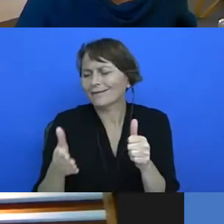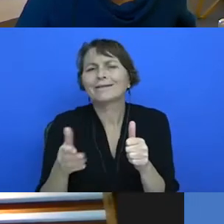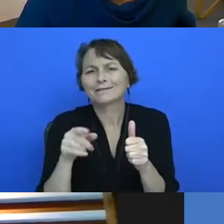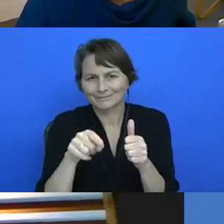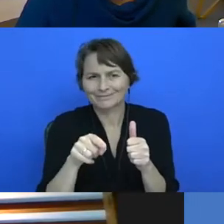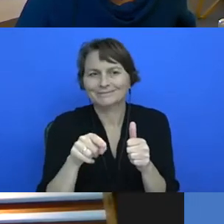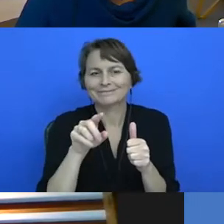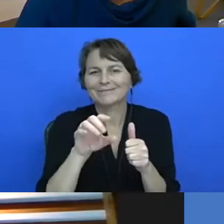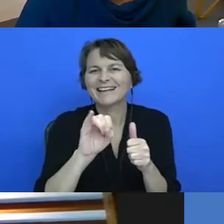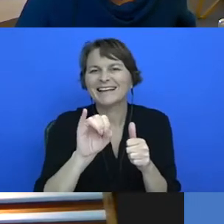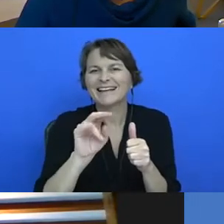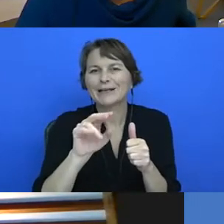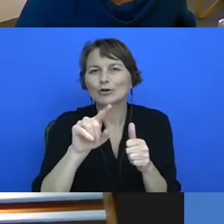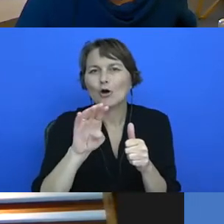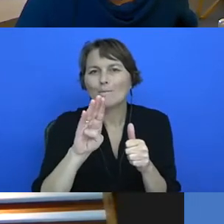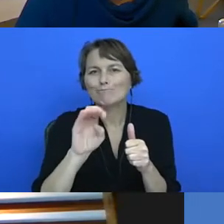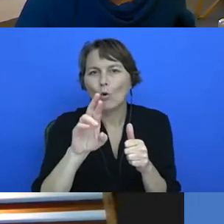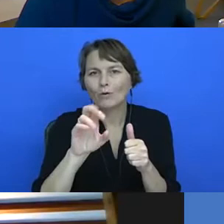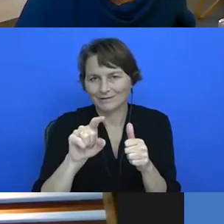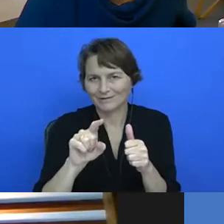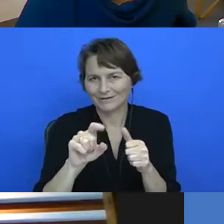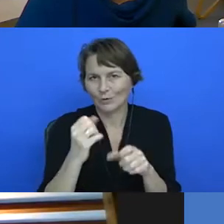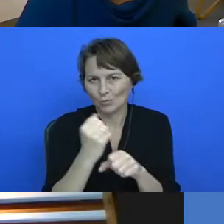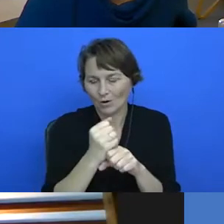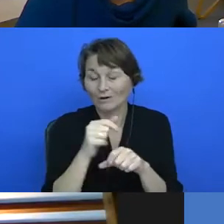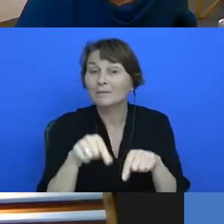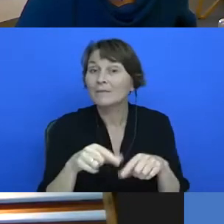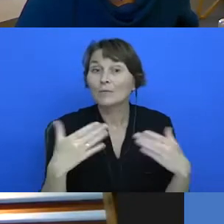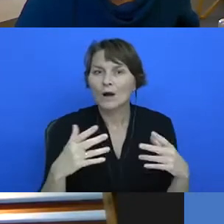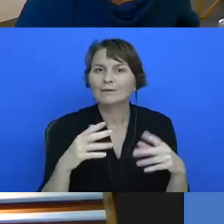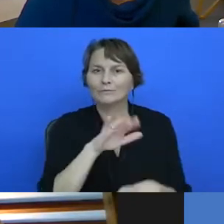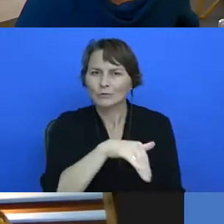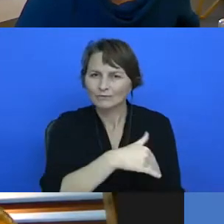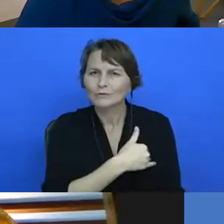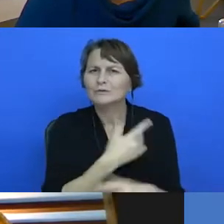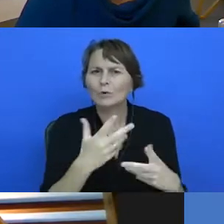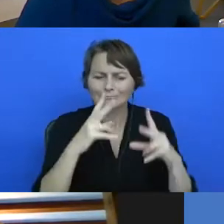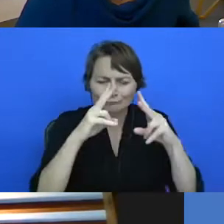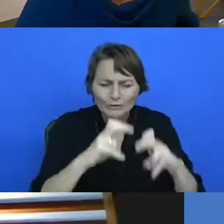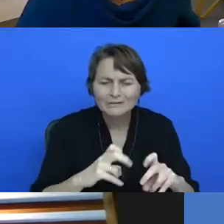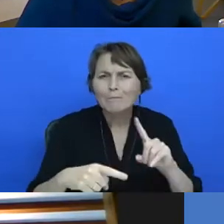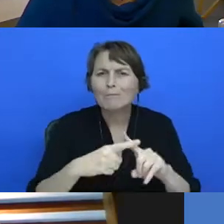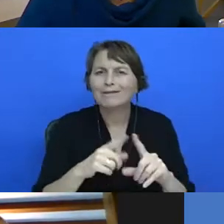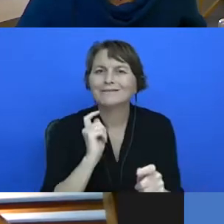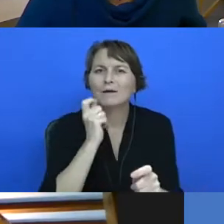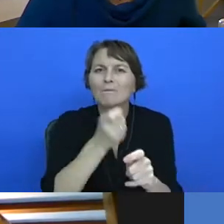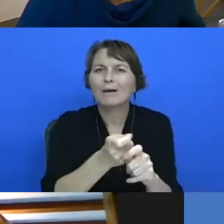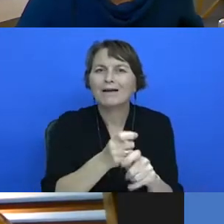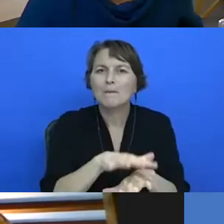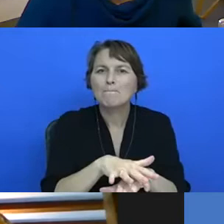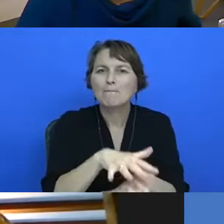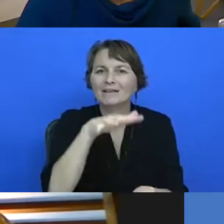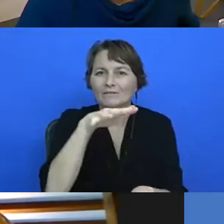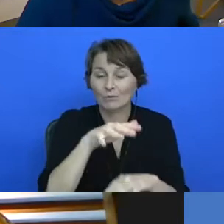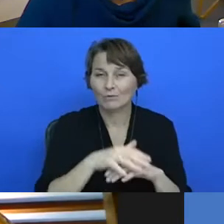the Association of Researching and Applying Metaphor. It was due to take place in